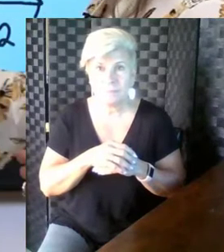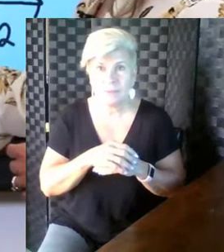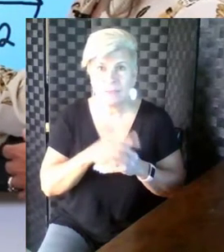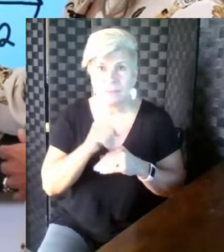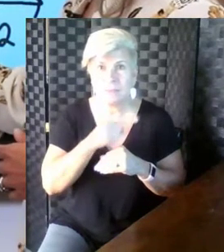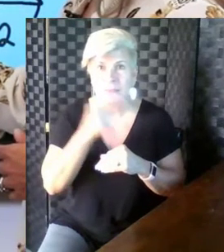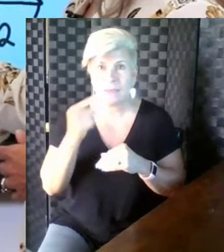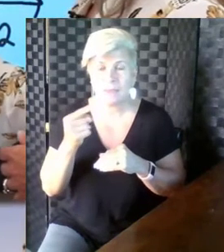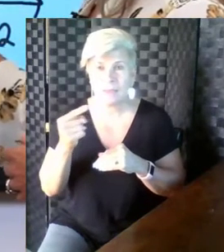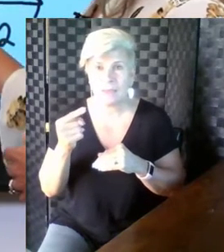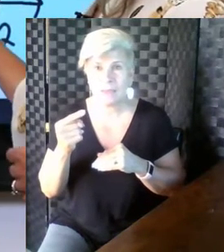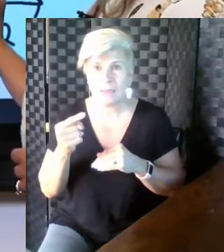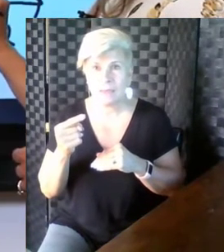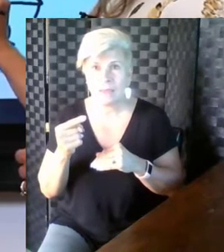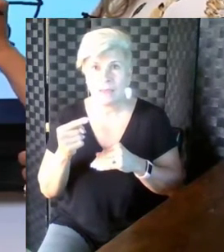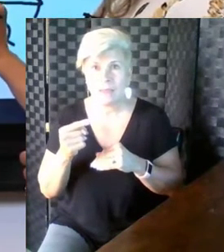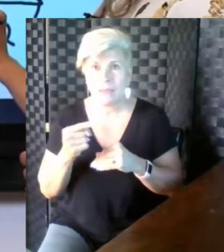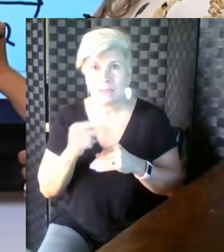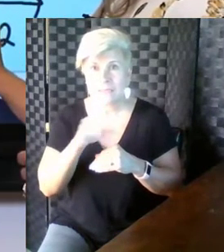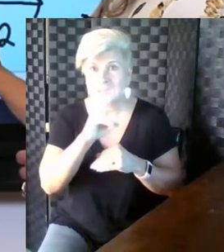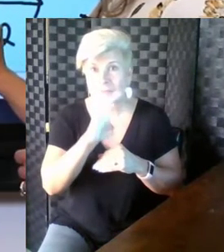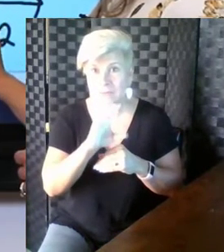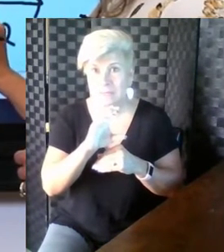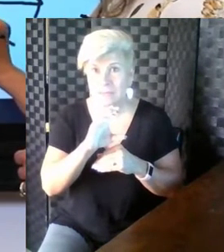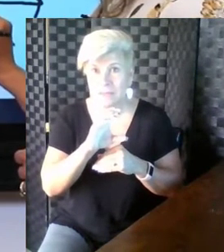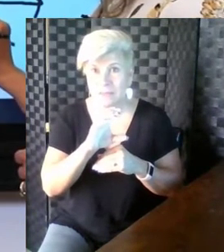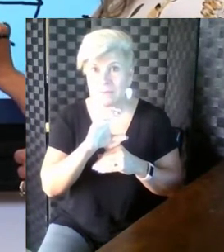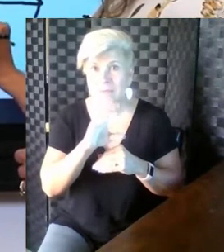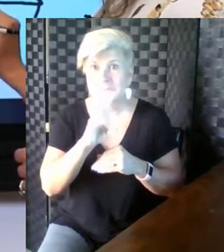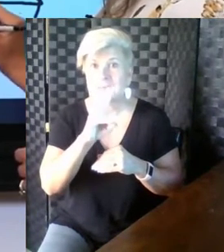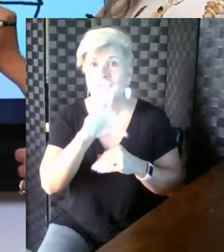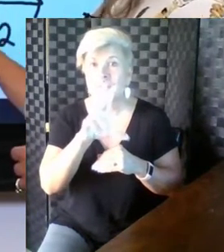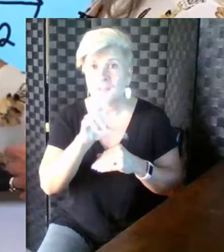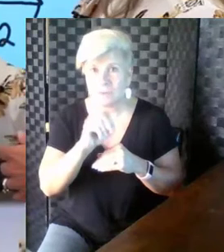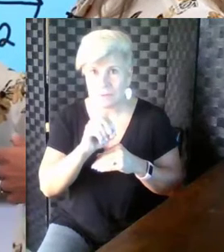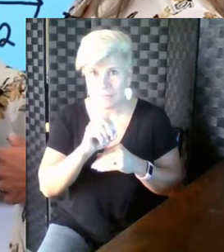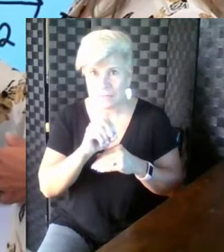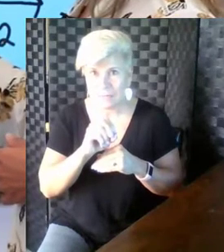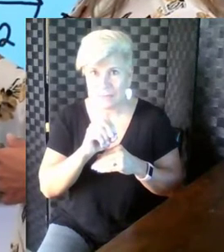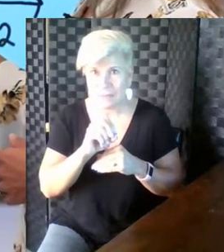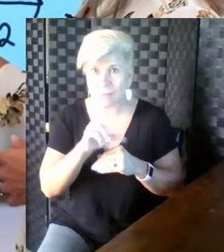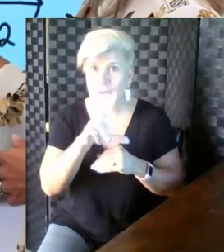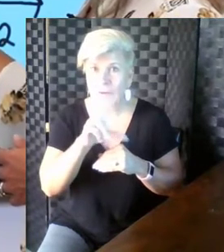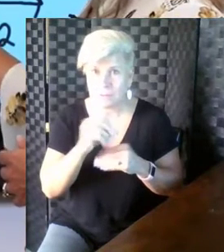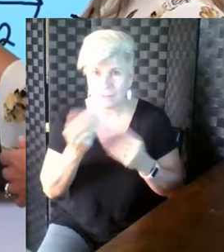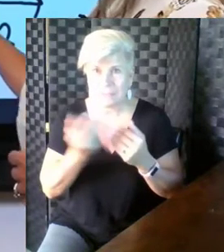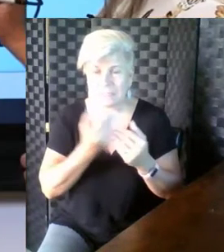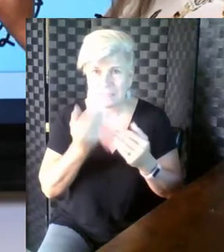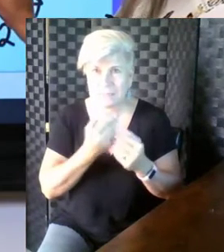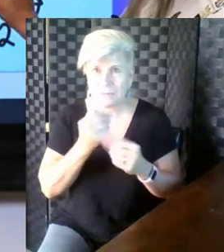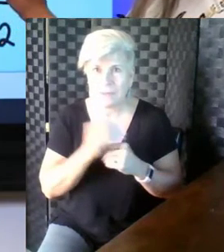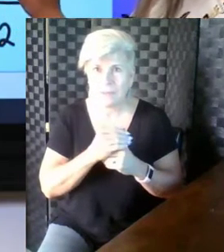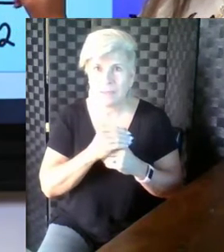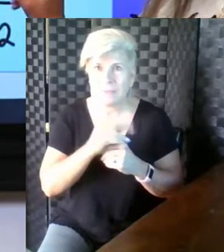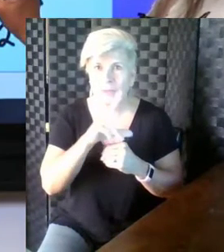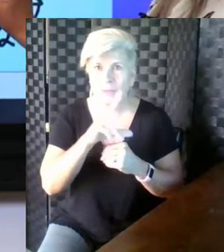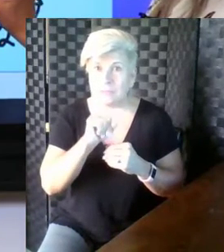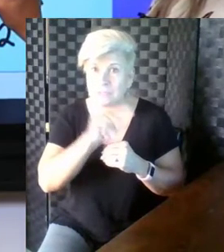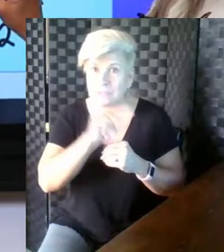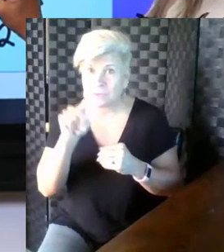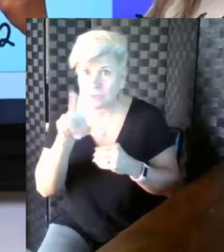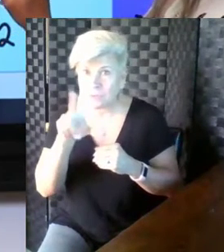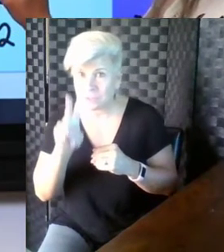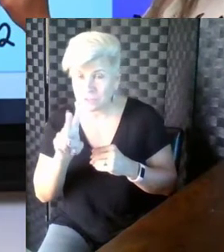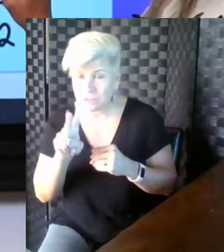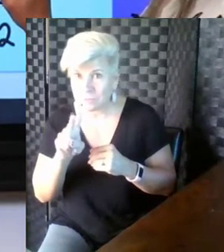And then I'm gonna go from 700 to 730. That's an easy jump. And my